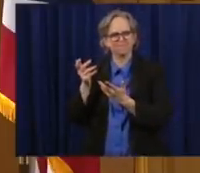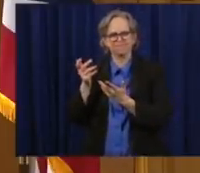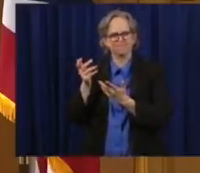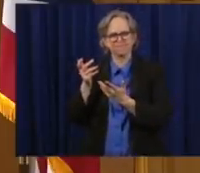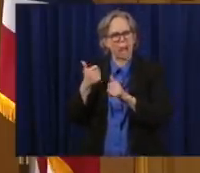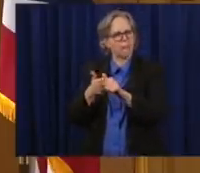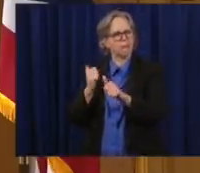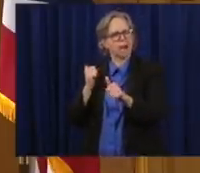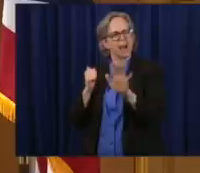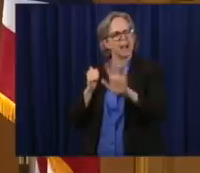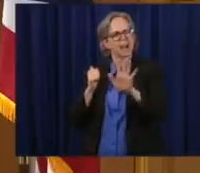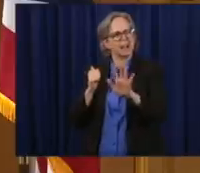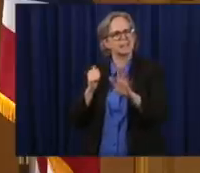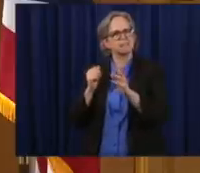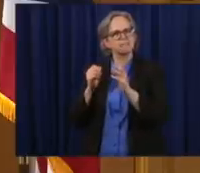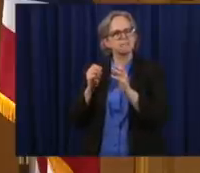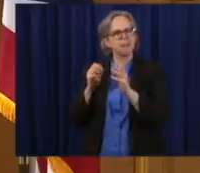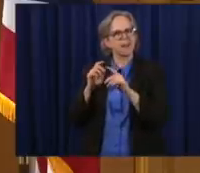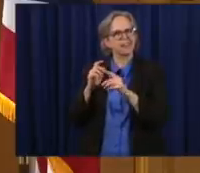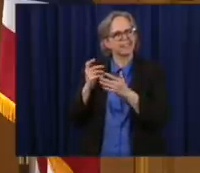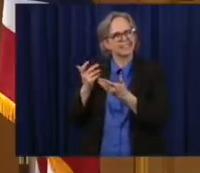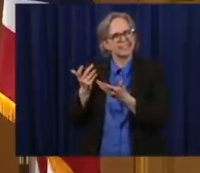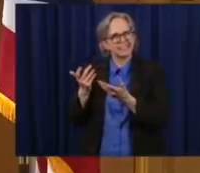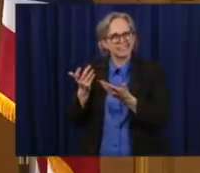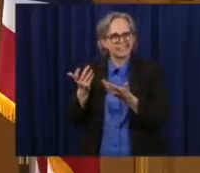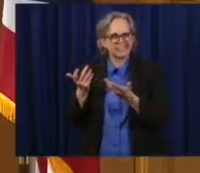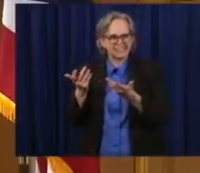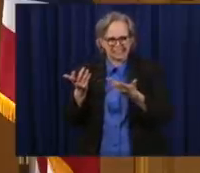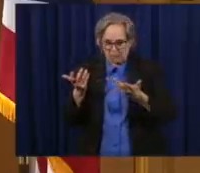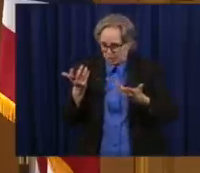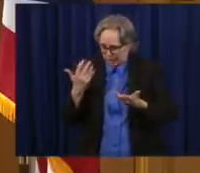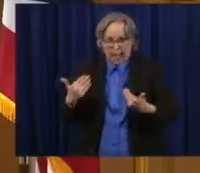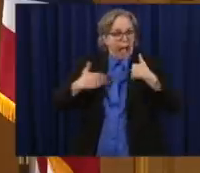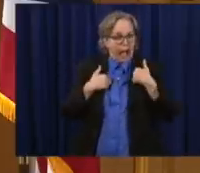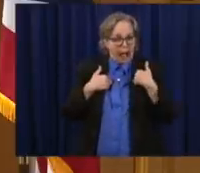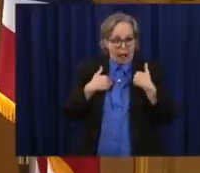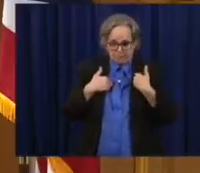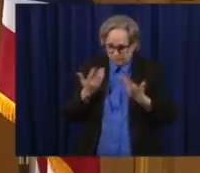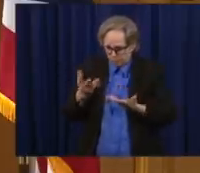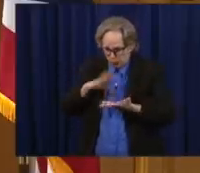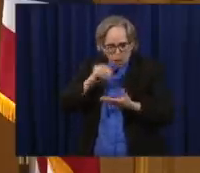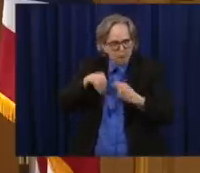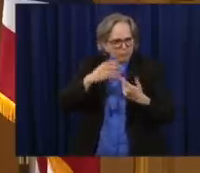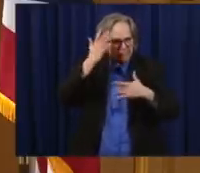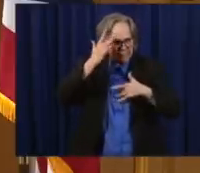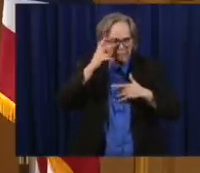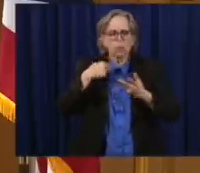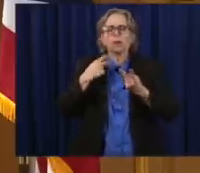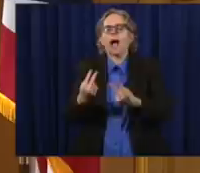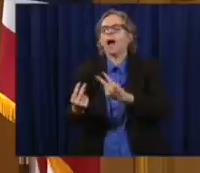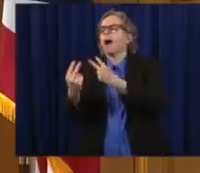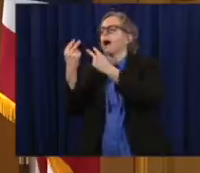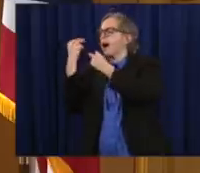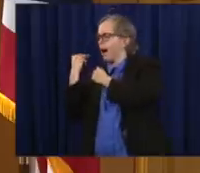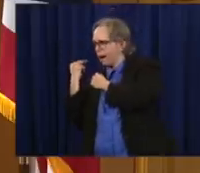it's understanding facts. So in other words, if you look at hospital admissions, which is always a good thing to look at,